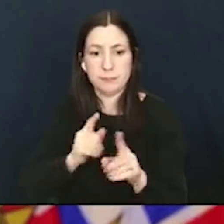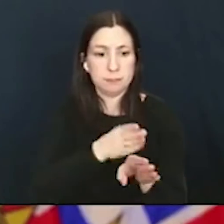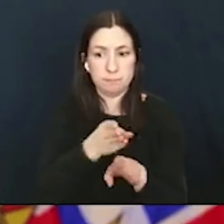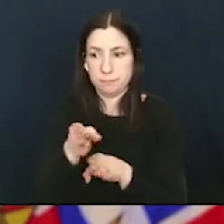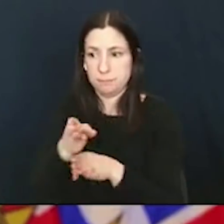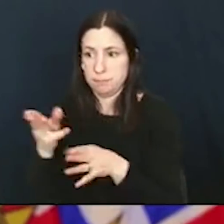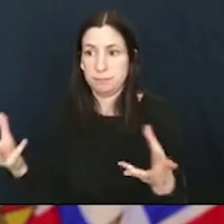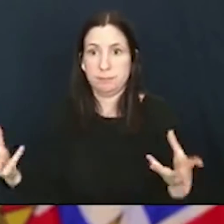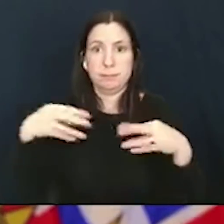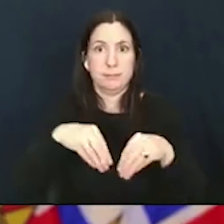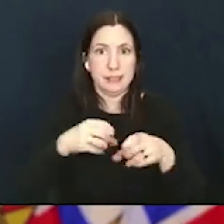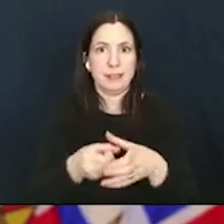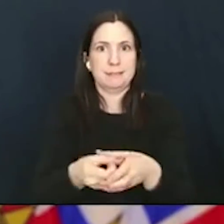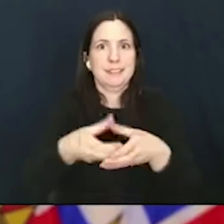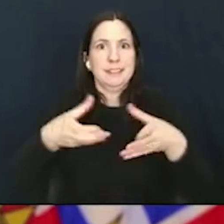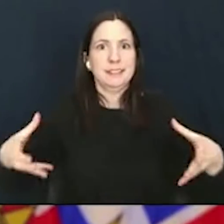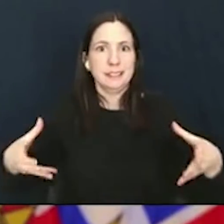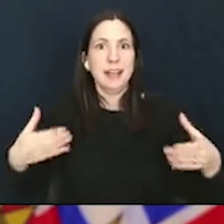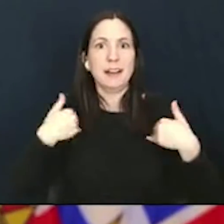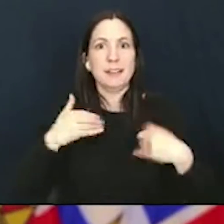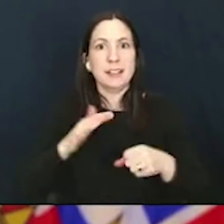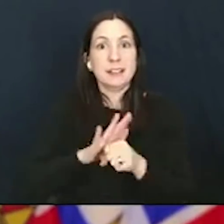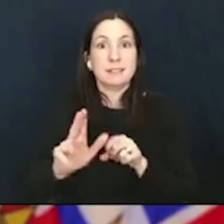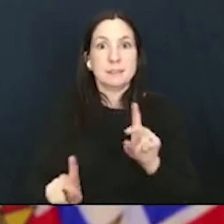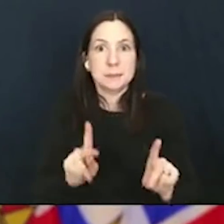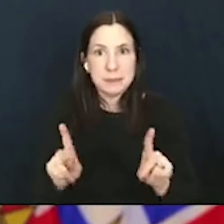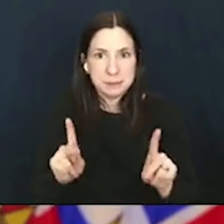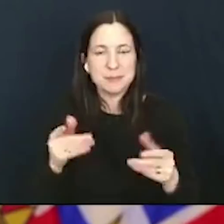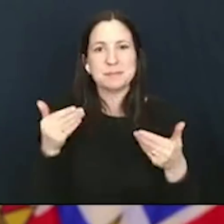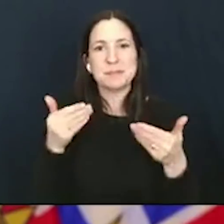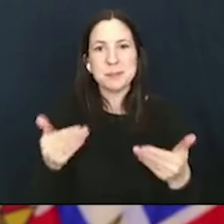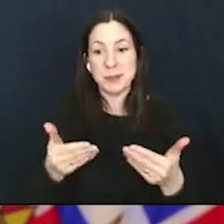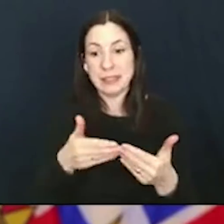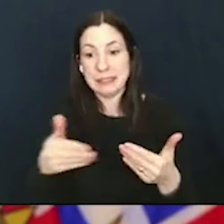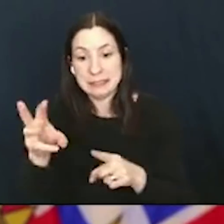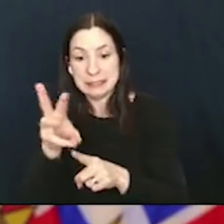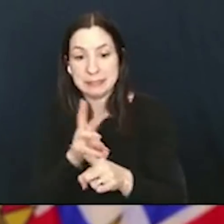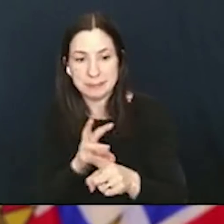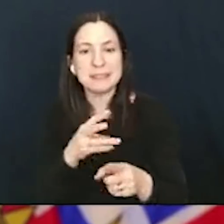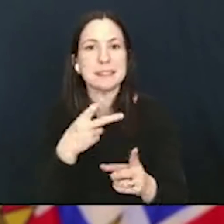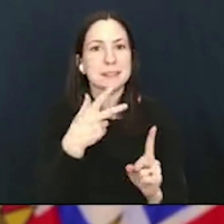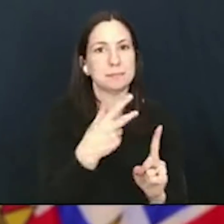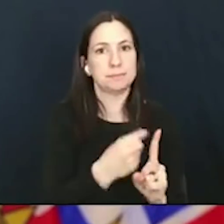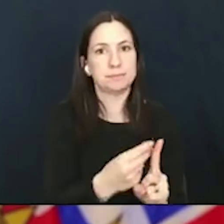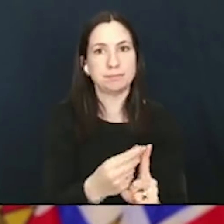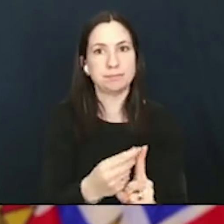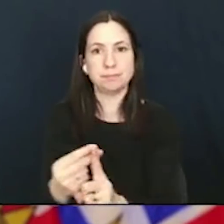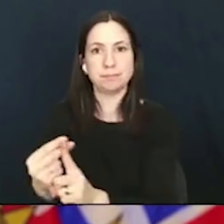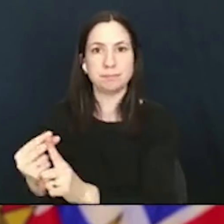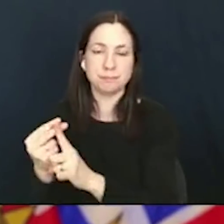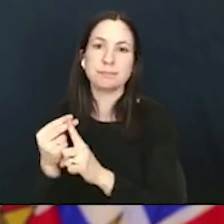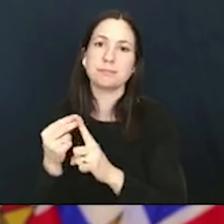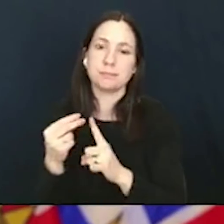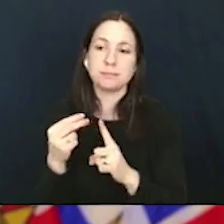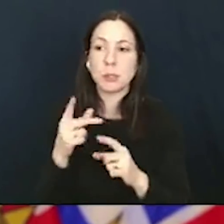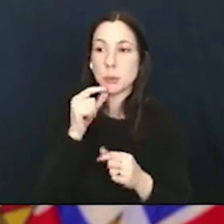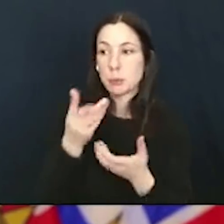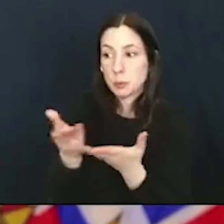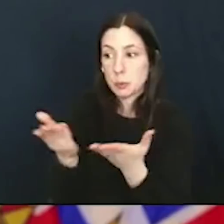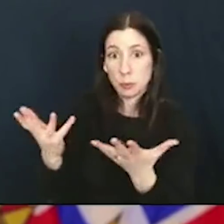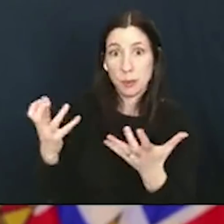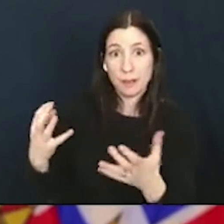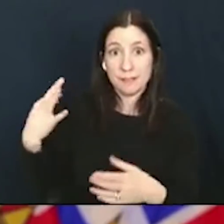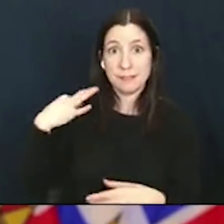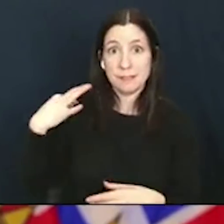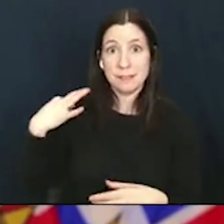that we are going to need over the next 6 months to ensure that we can get vaccine into as many people as want it in